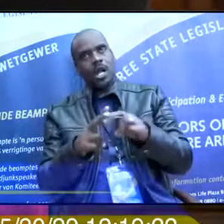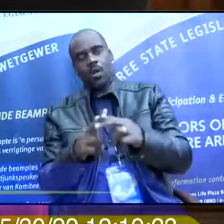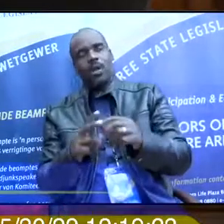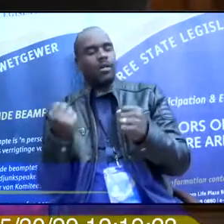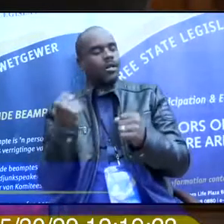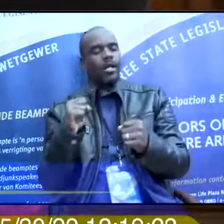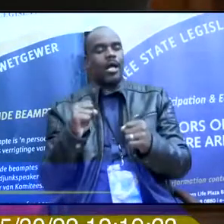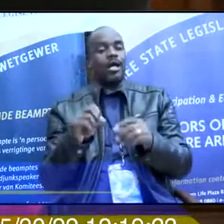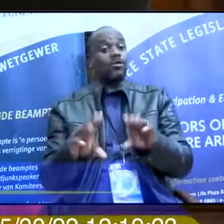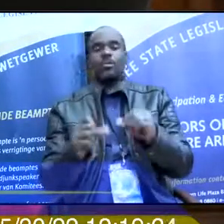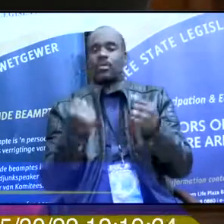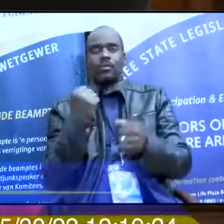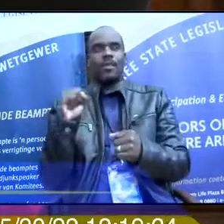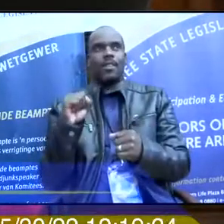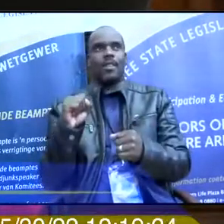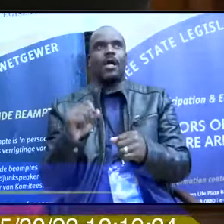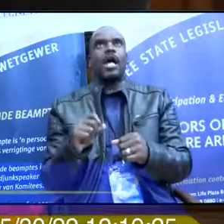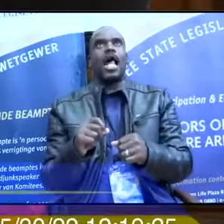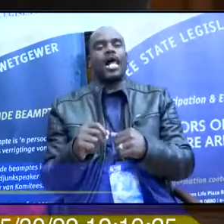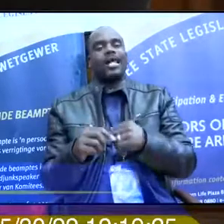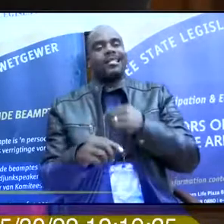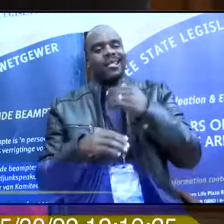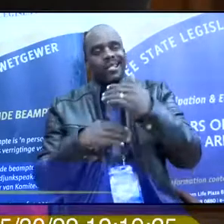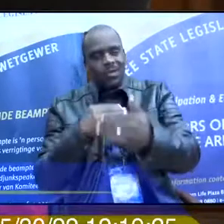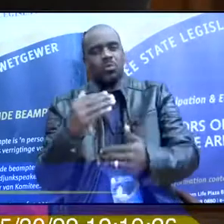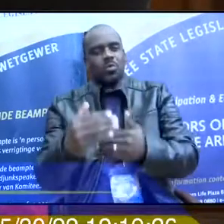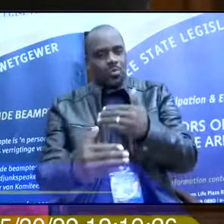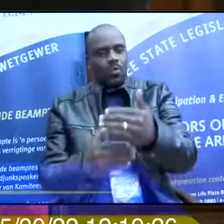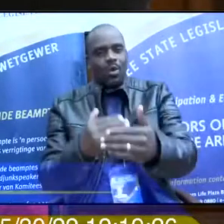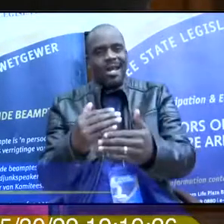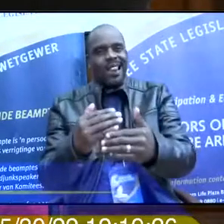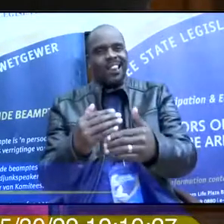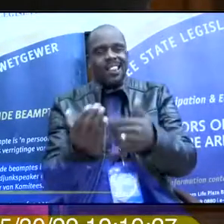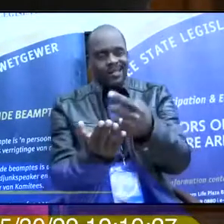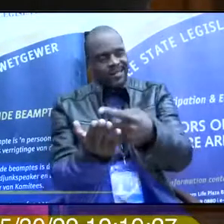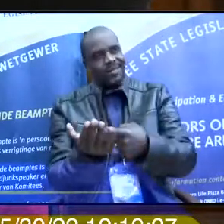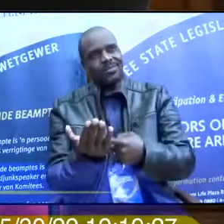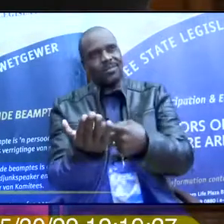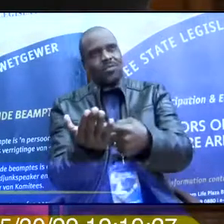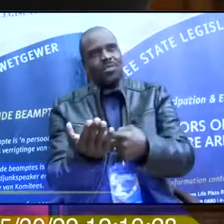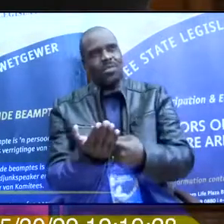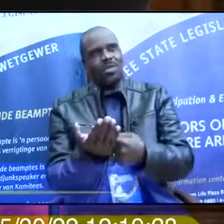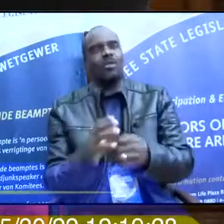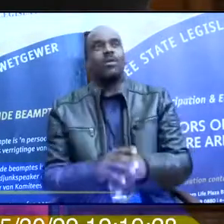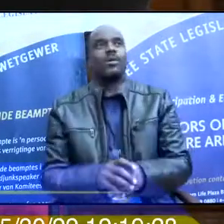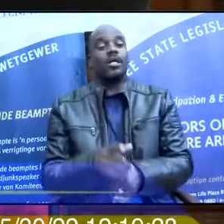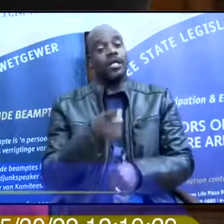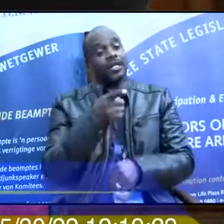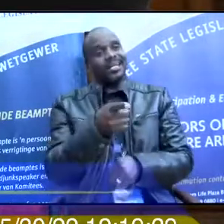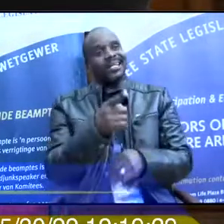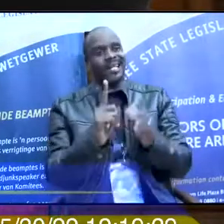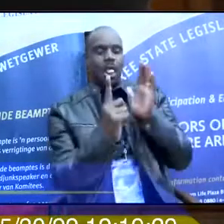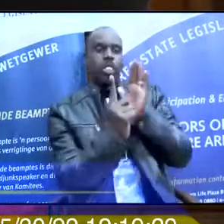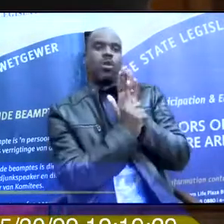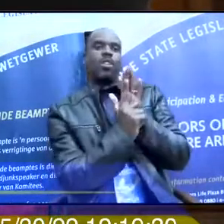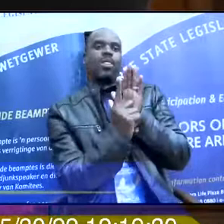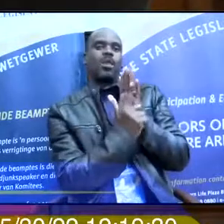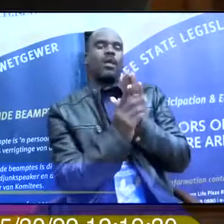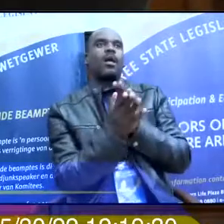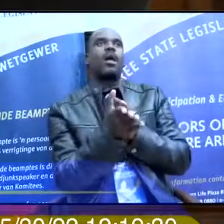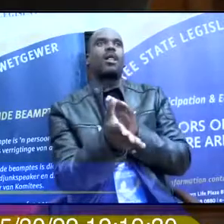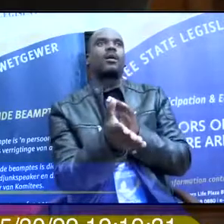from these particular shops and what else that is illegal that goes into these